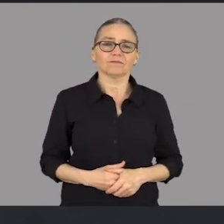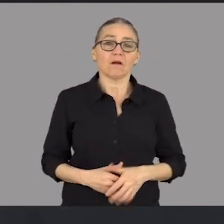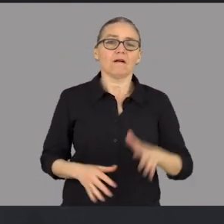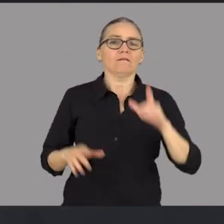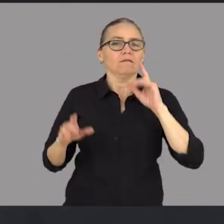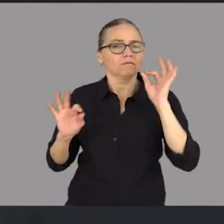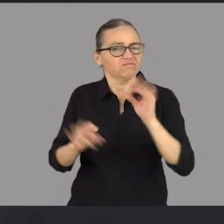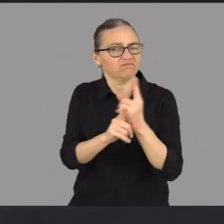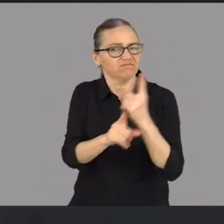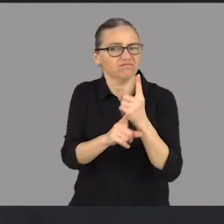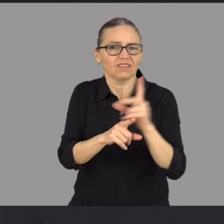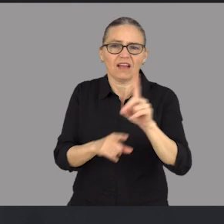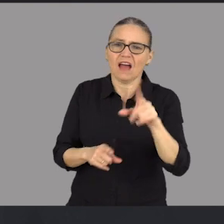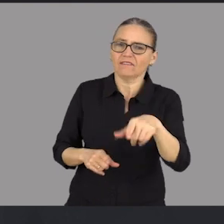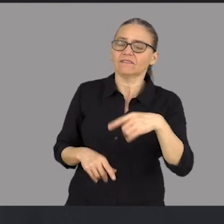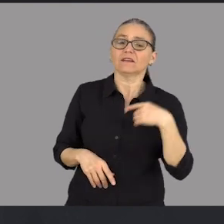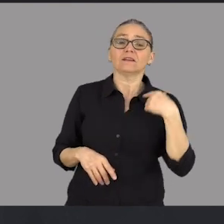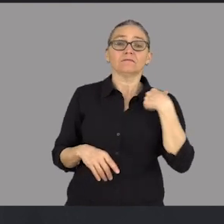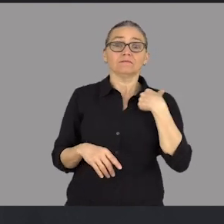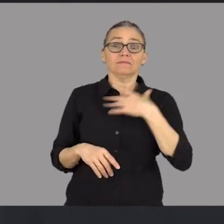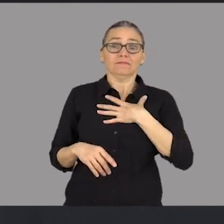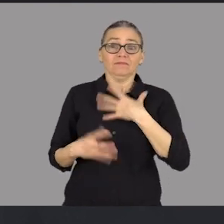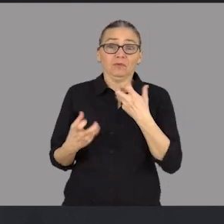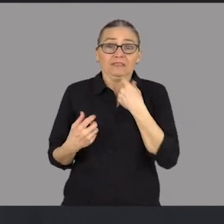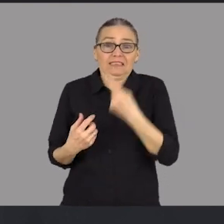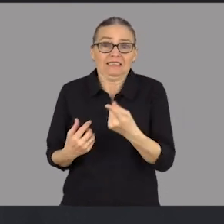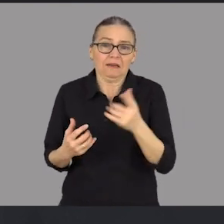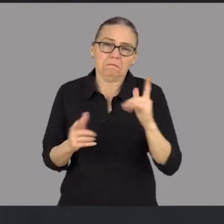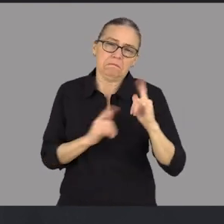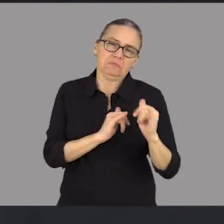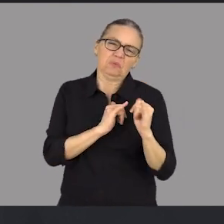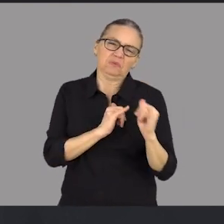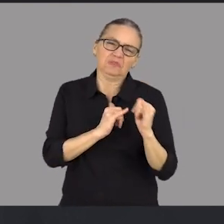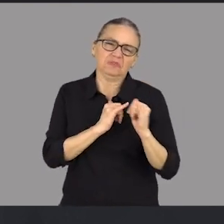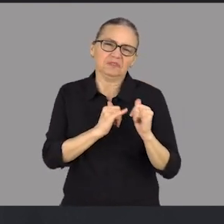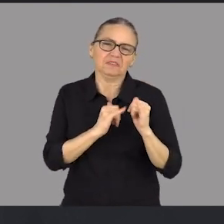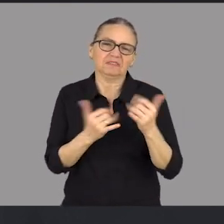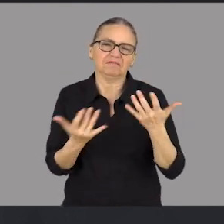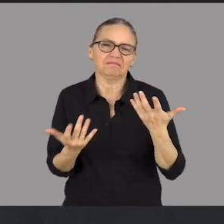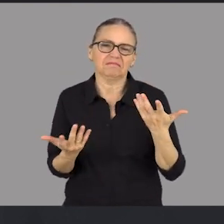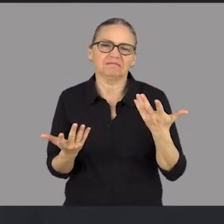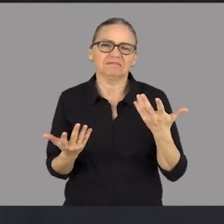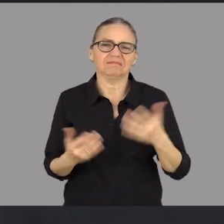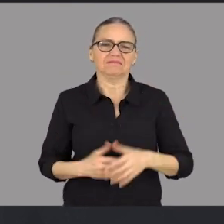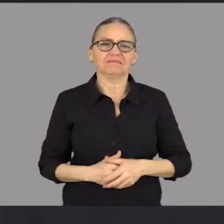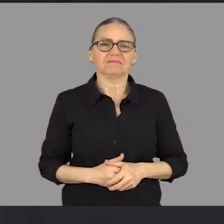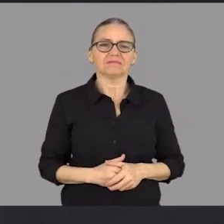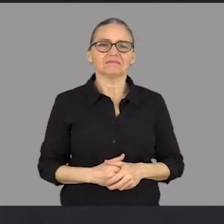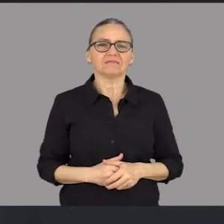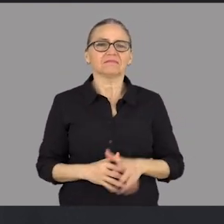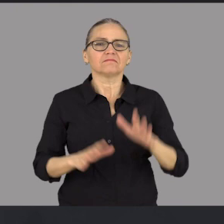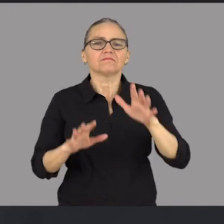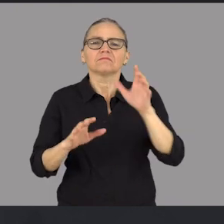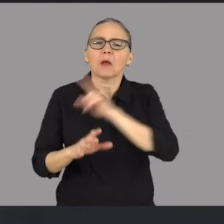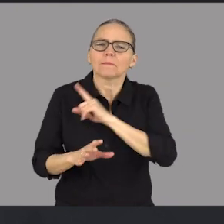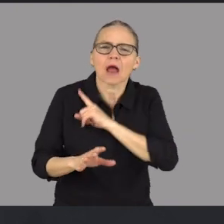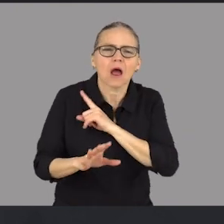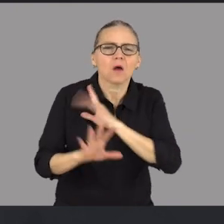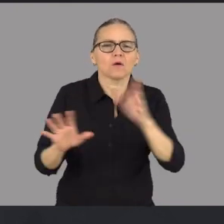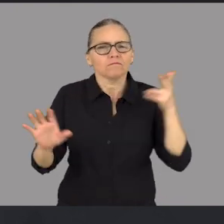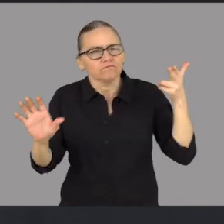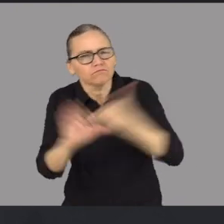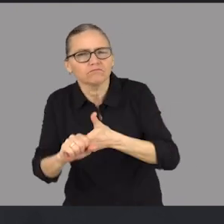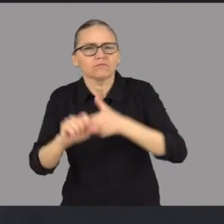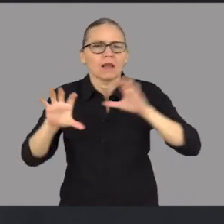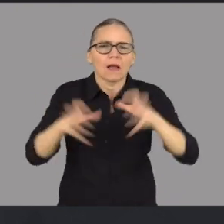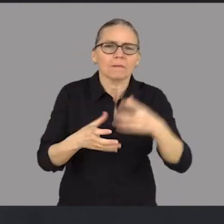Sobeys. Great insights there, Dave. Thanks so much. Tanya, do you have anything to add? Yeah, that's awesome insight, Dave. I was